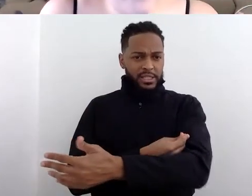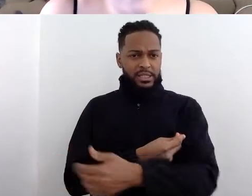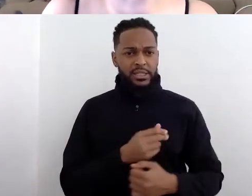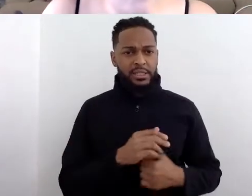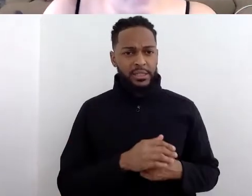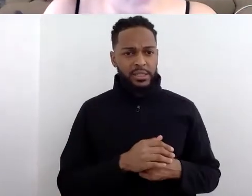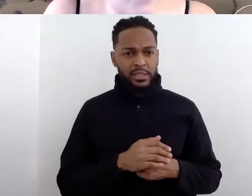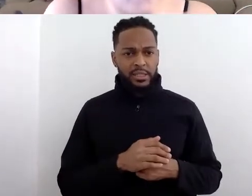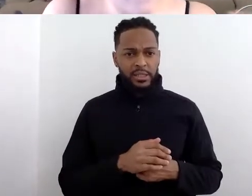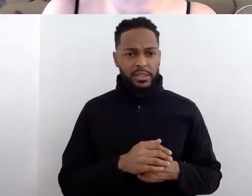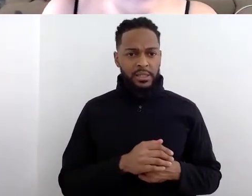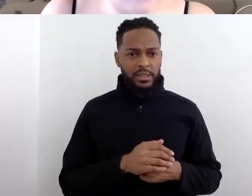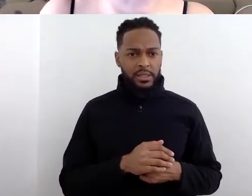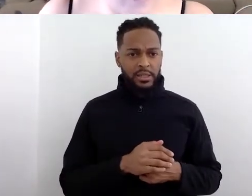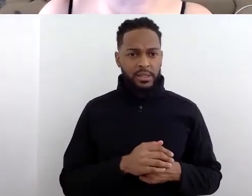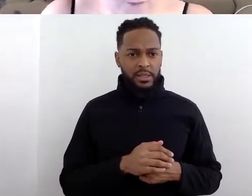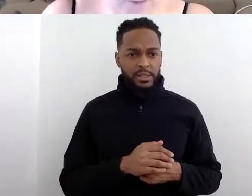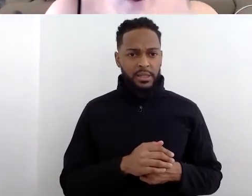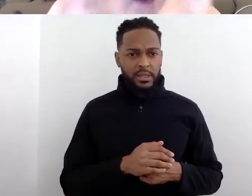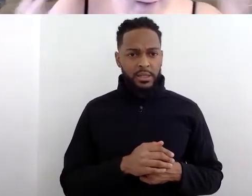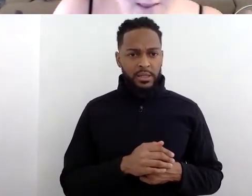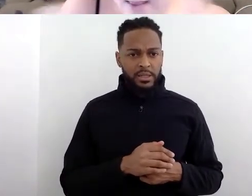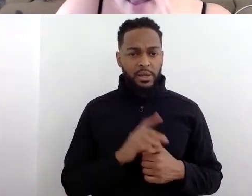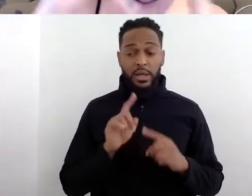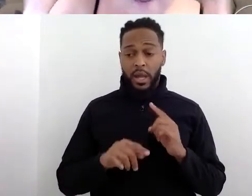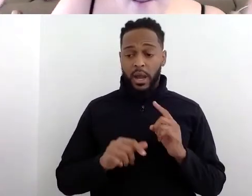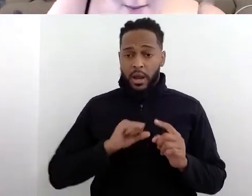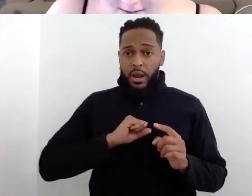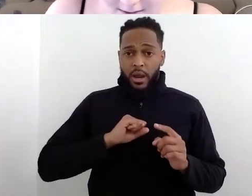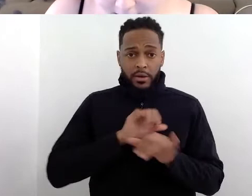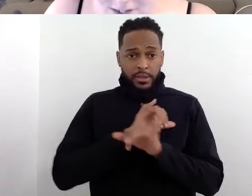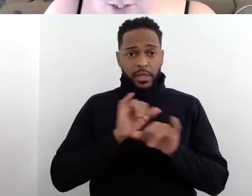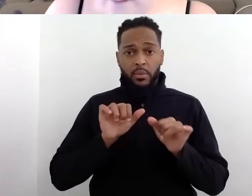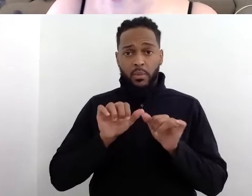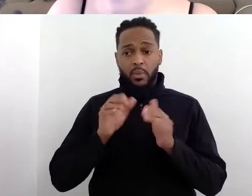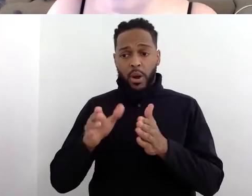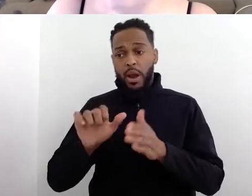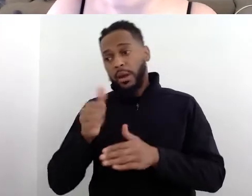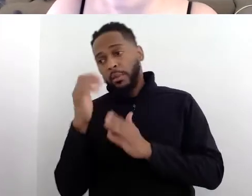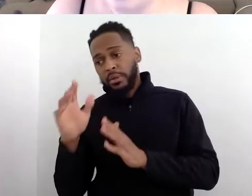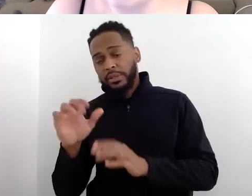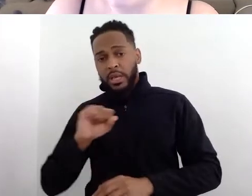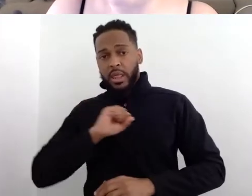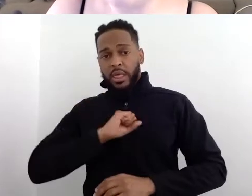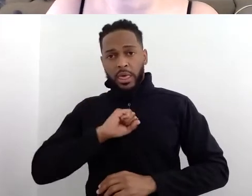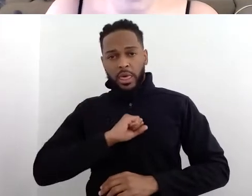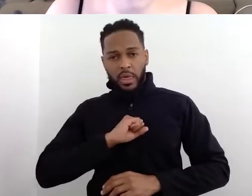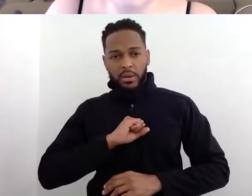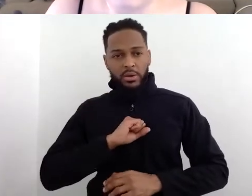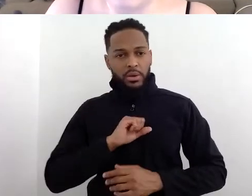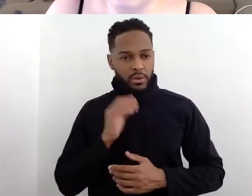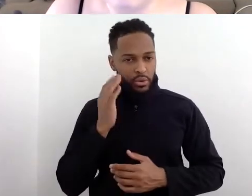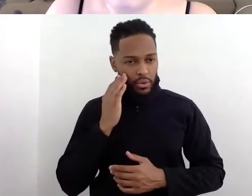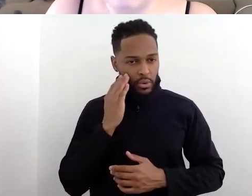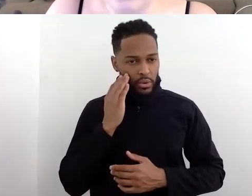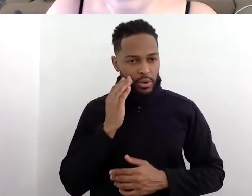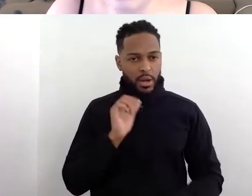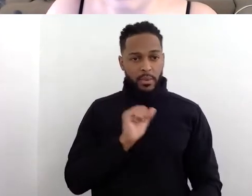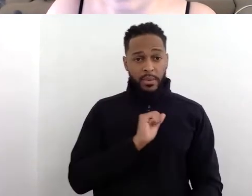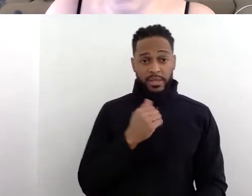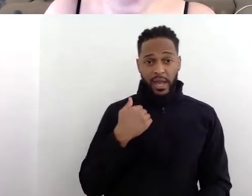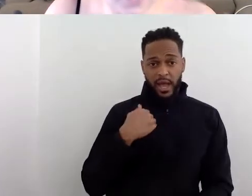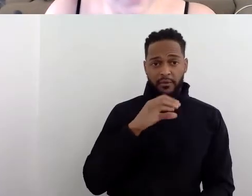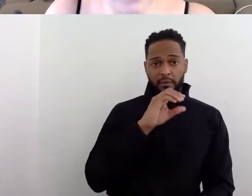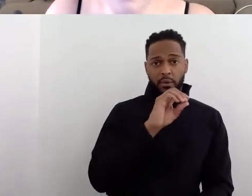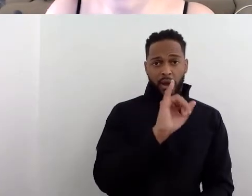cough up the same way, you know, somebody else can. So if you get sick, it's like a catastrophe, you know, like, and I have OI, as I mentioned